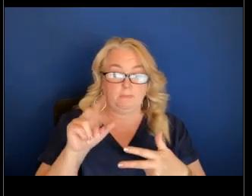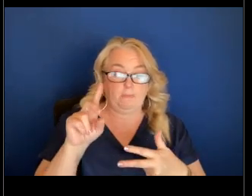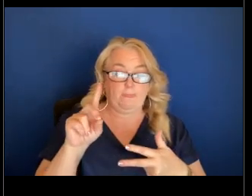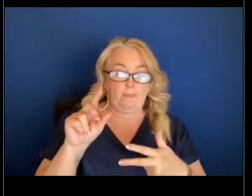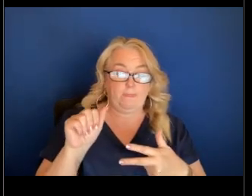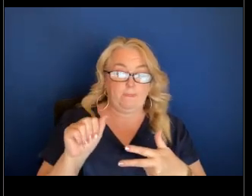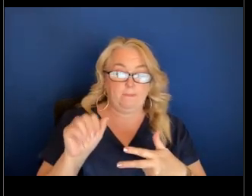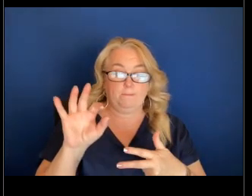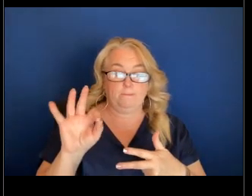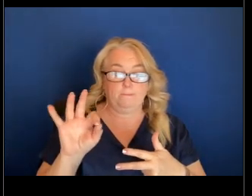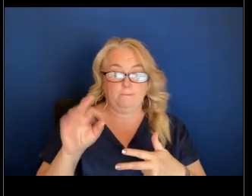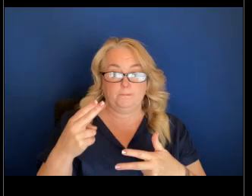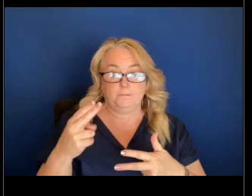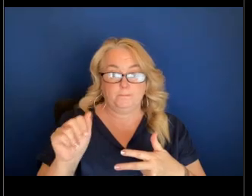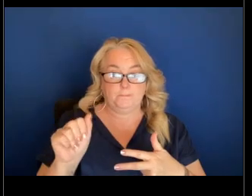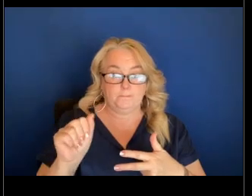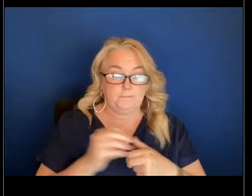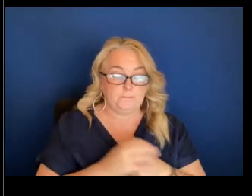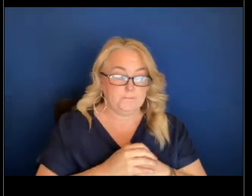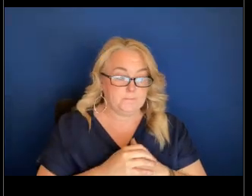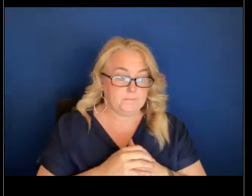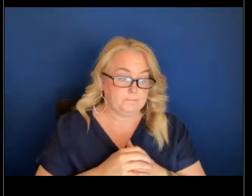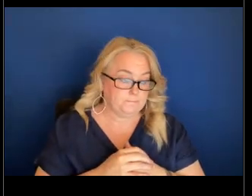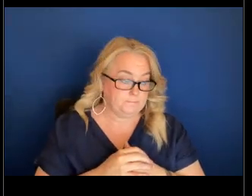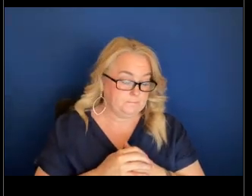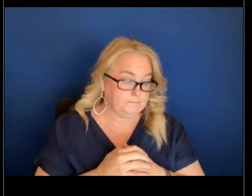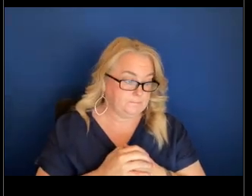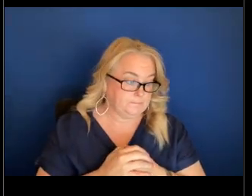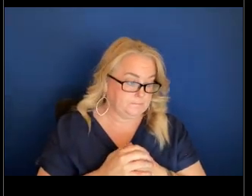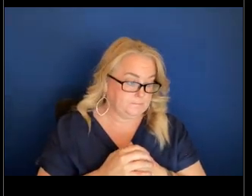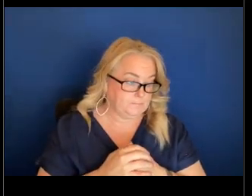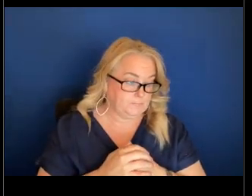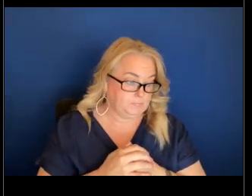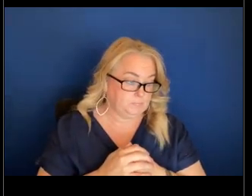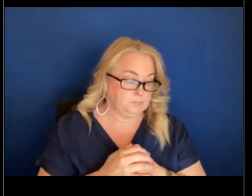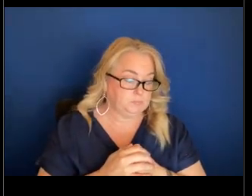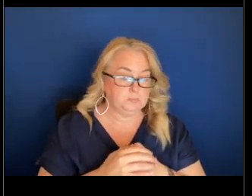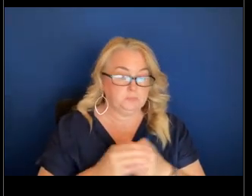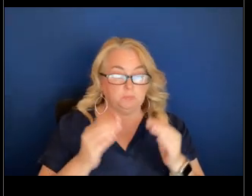option, the ADA and the FHA.